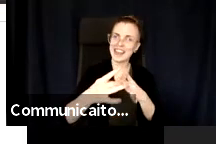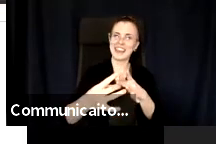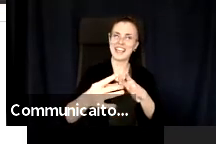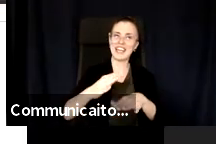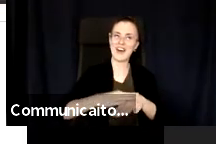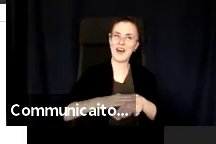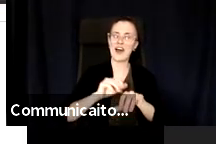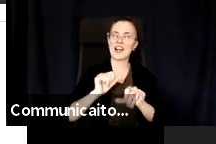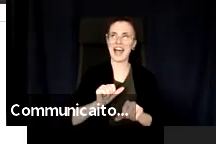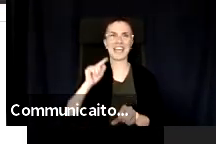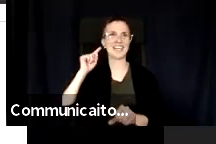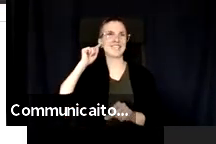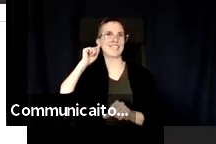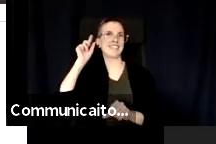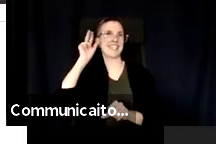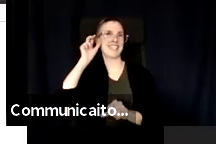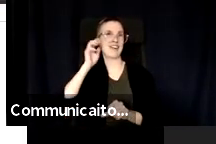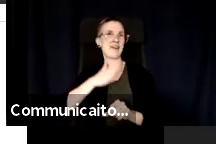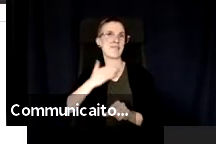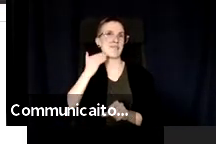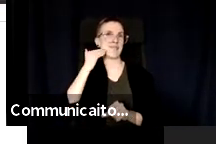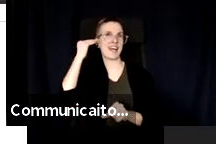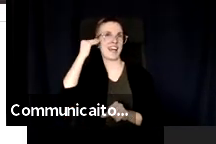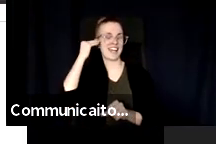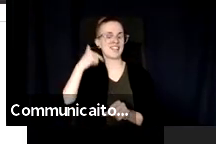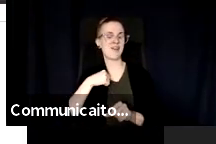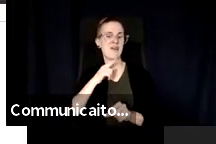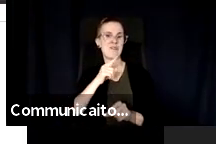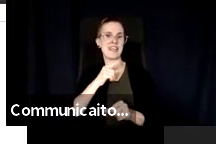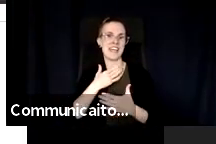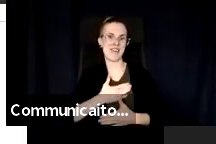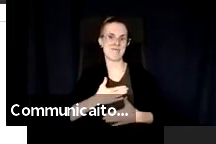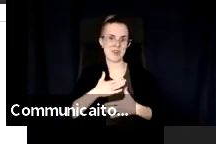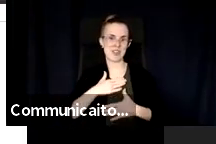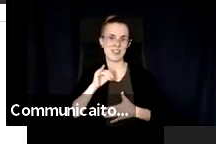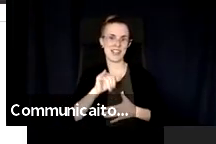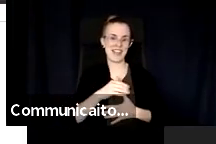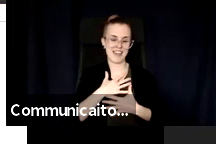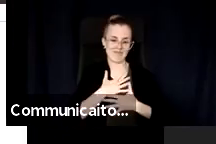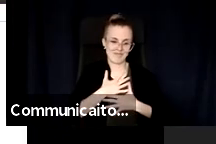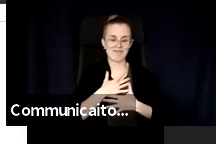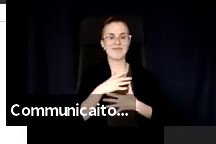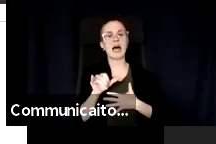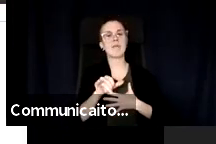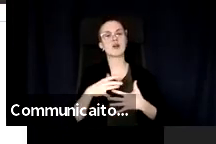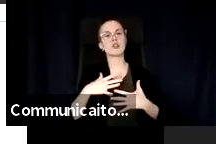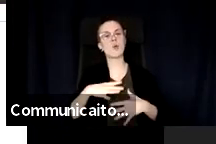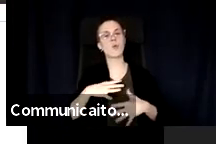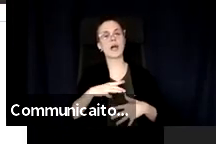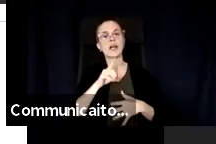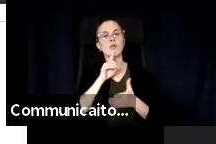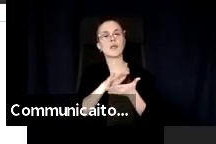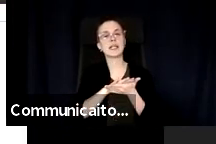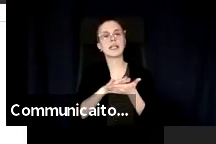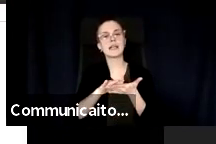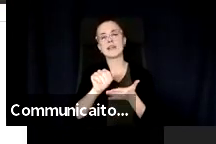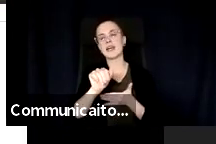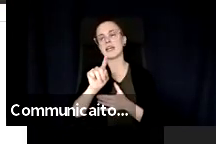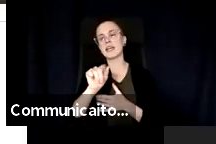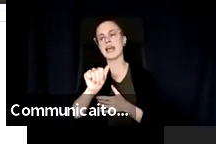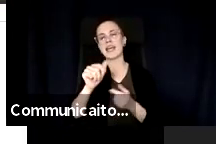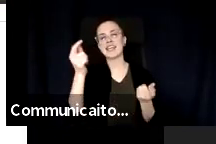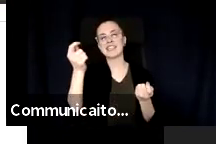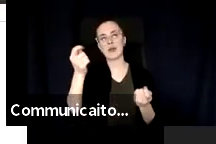I appreciate that physical touch with the virtual event. I'm also wearing a really nice little ADA celebration